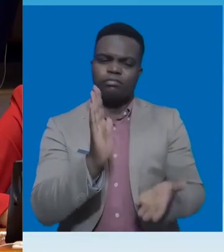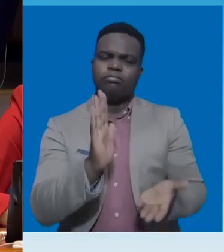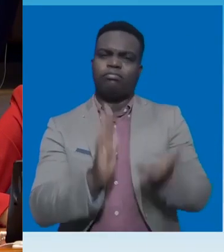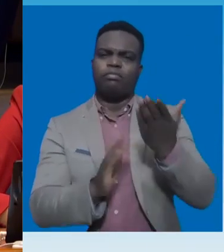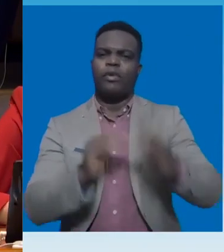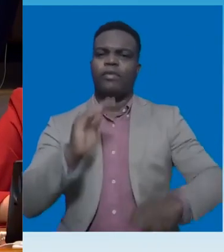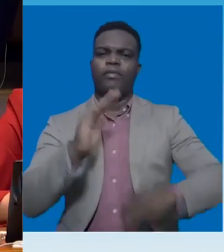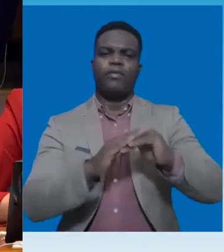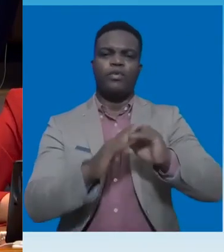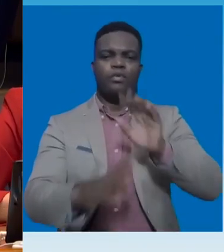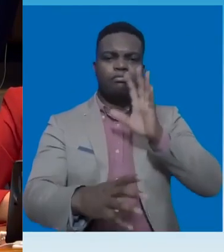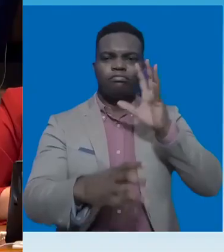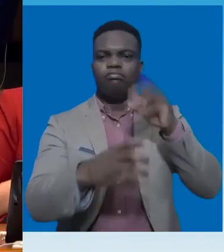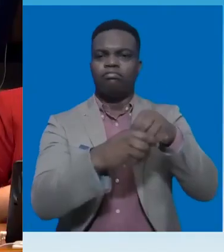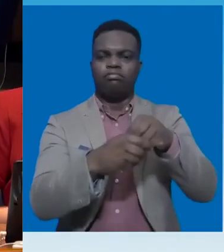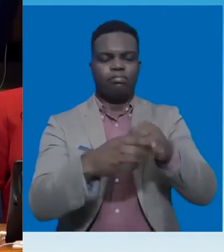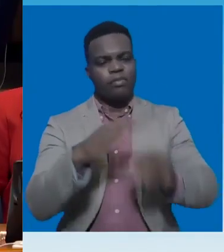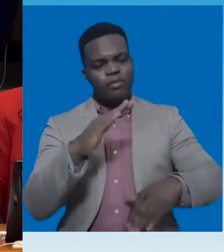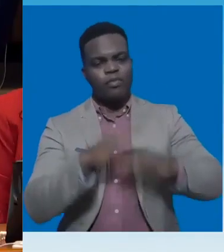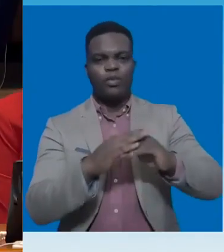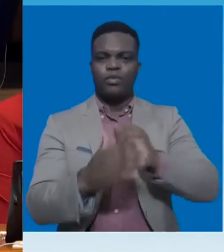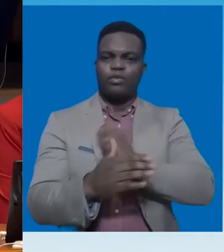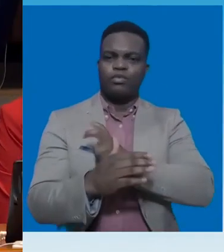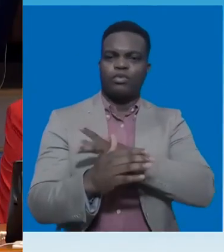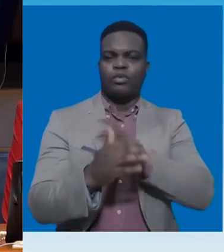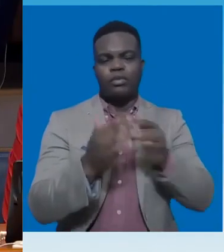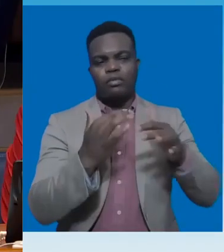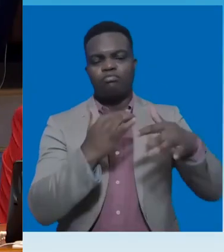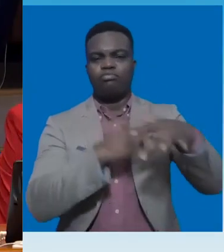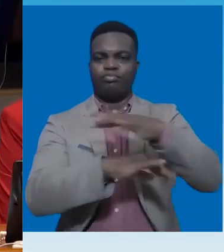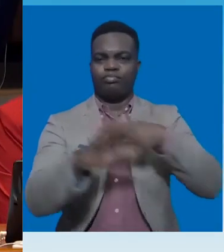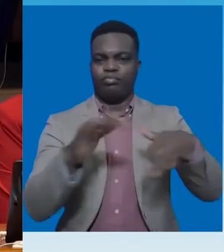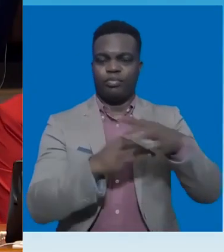Africa has consistently promoted an effective and inclusive